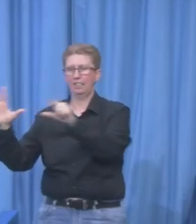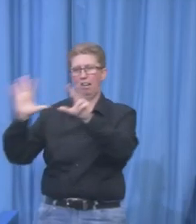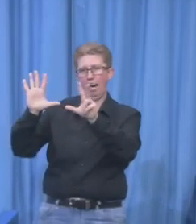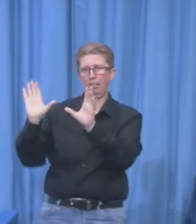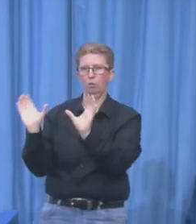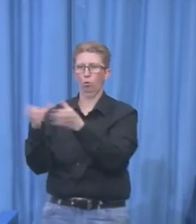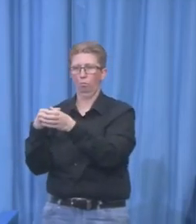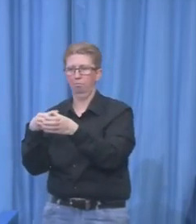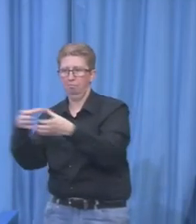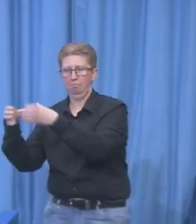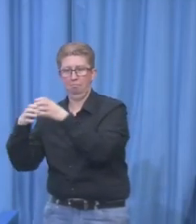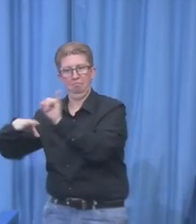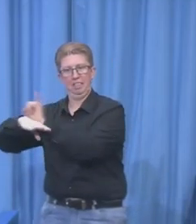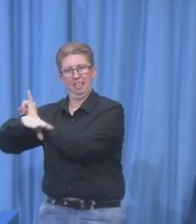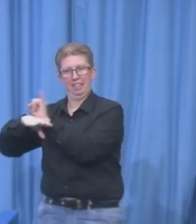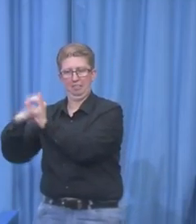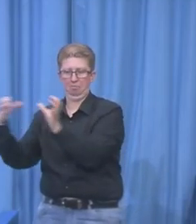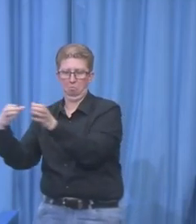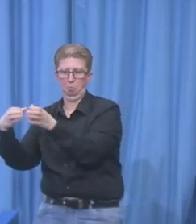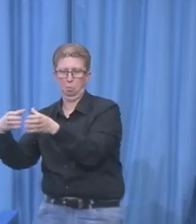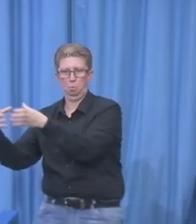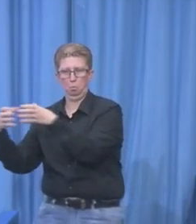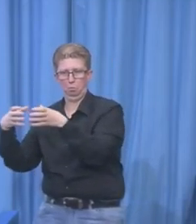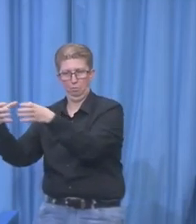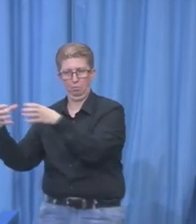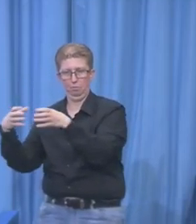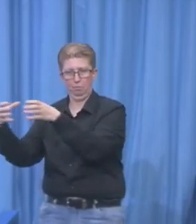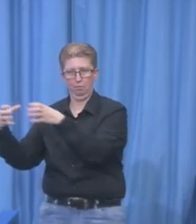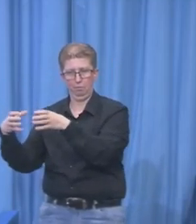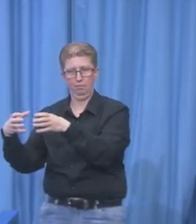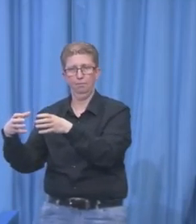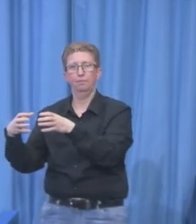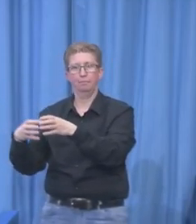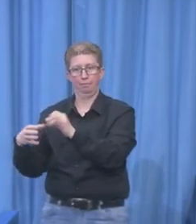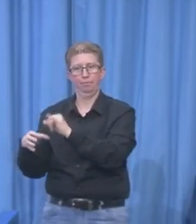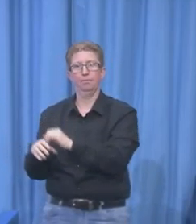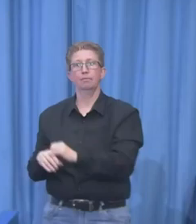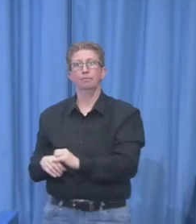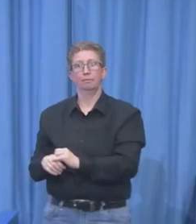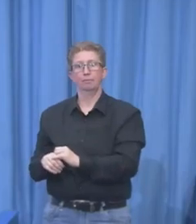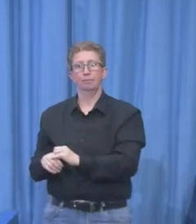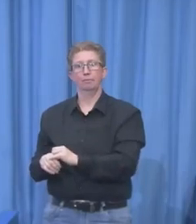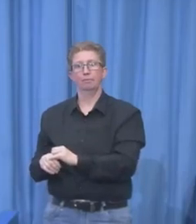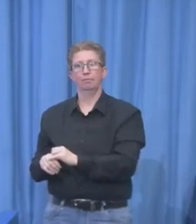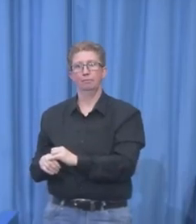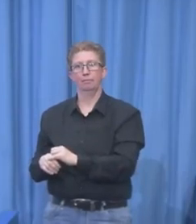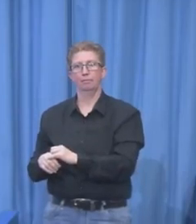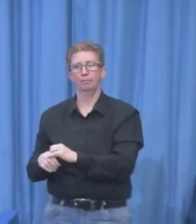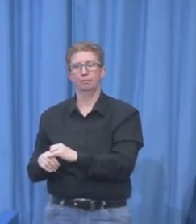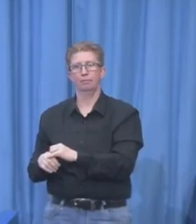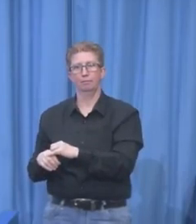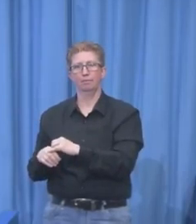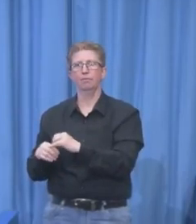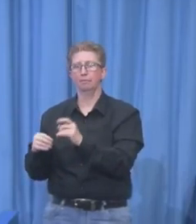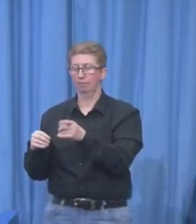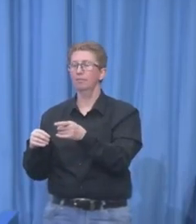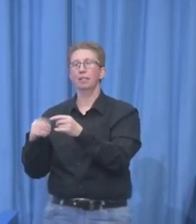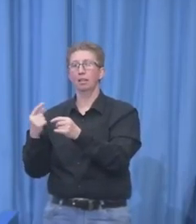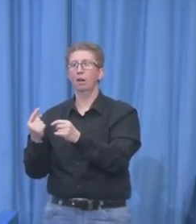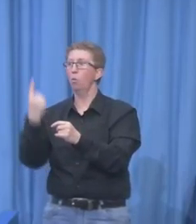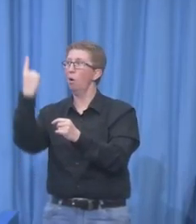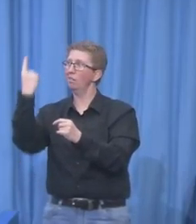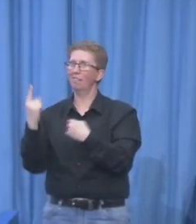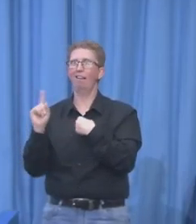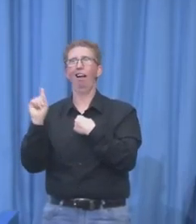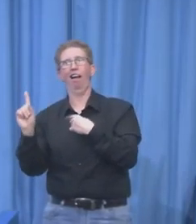in the organization, there will always be a mentor, a point person, he is from the organization, and he